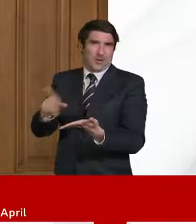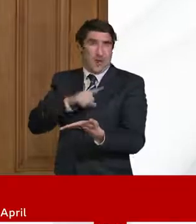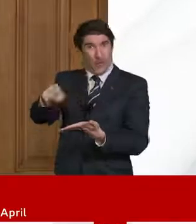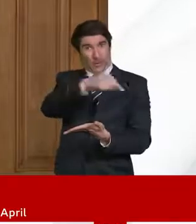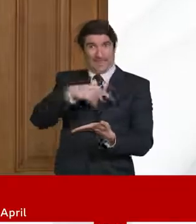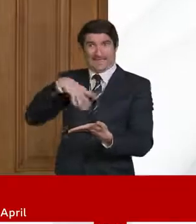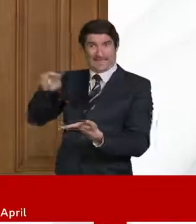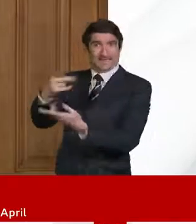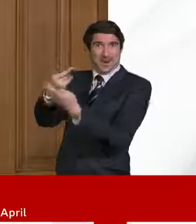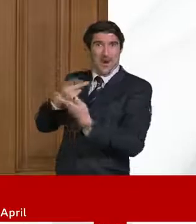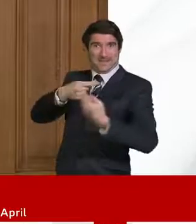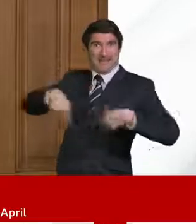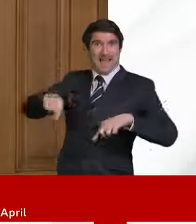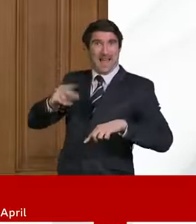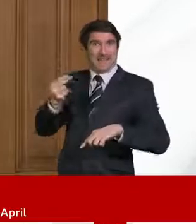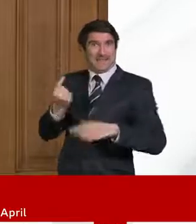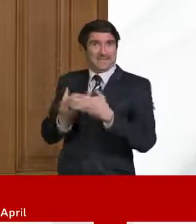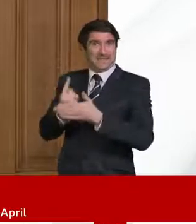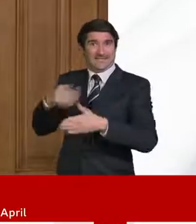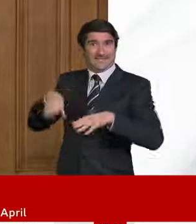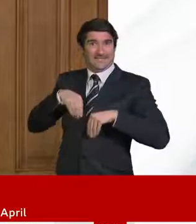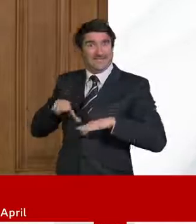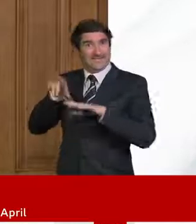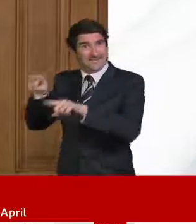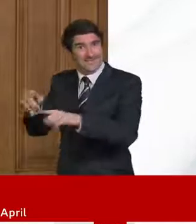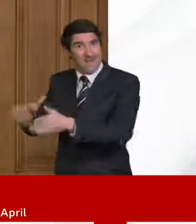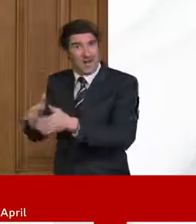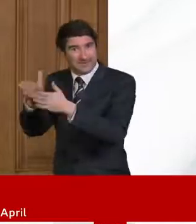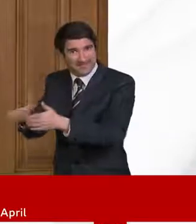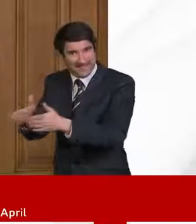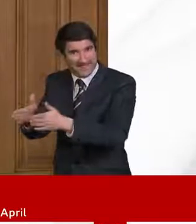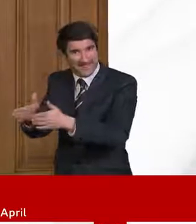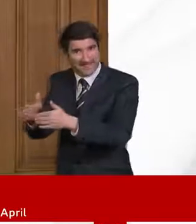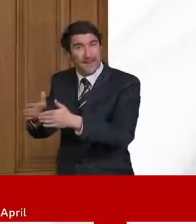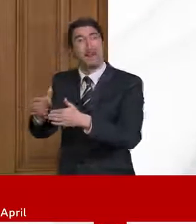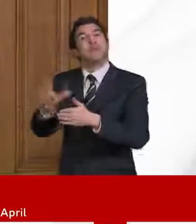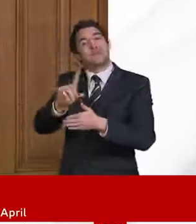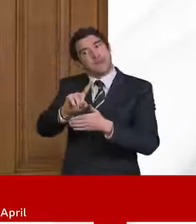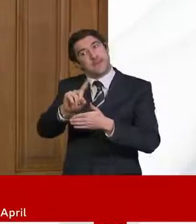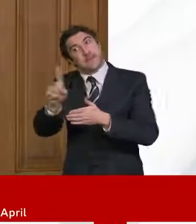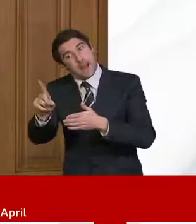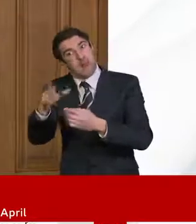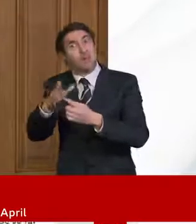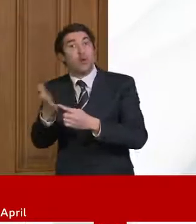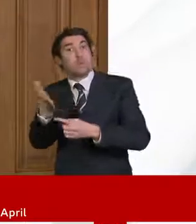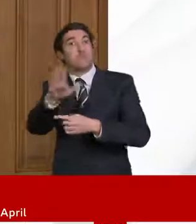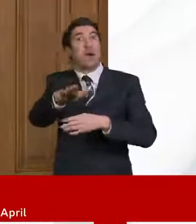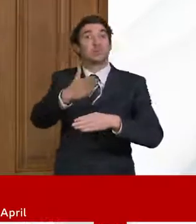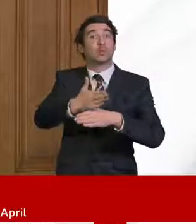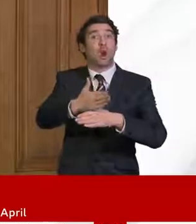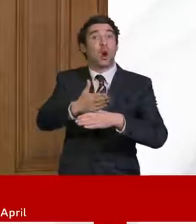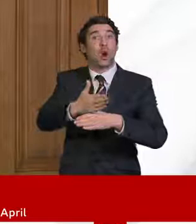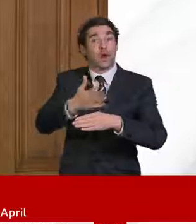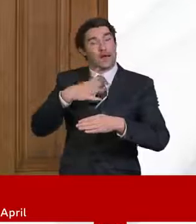getting our frontline workers and actually then everybody back into safe work. At the moment, if you were a member of the public and you